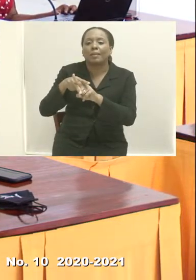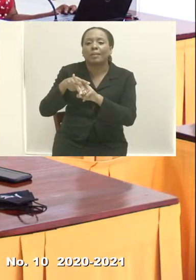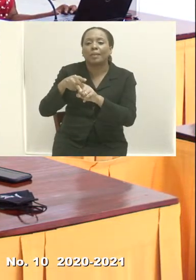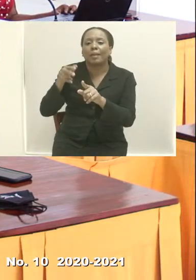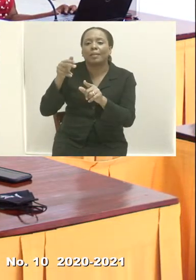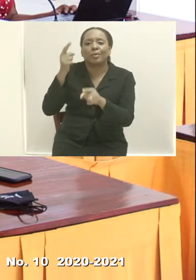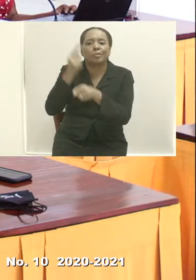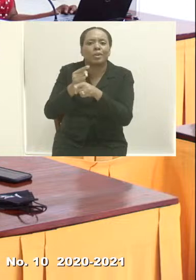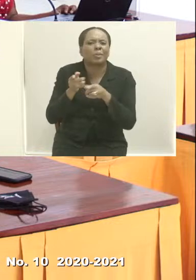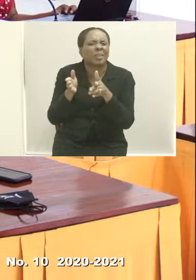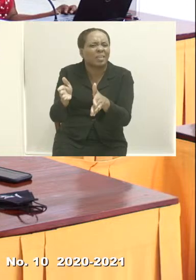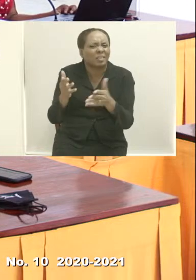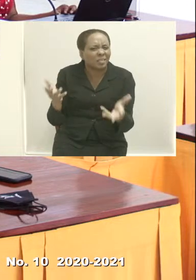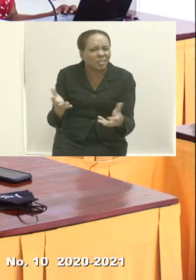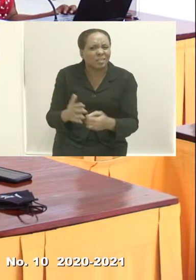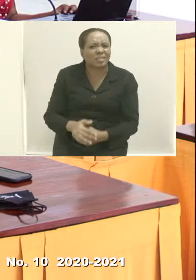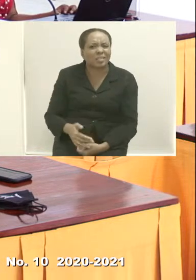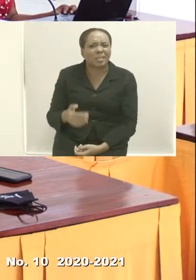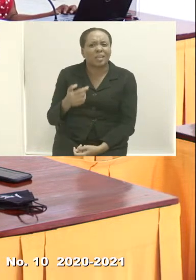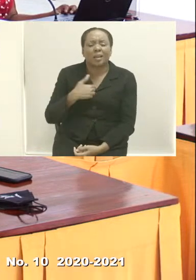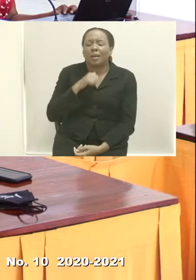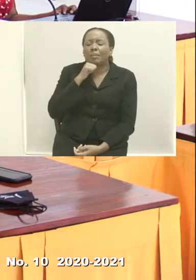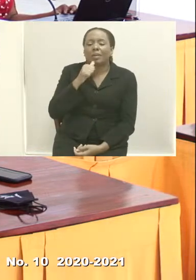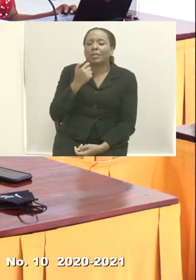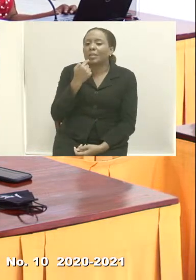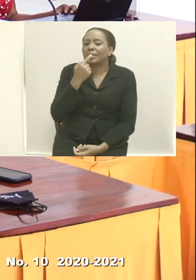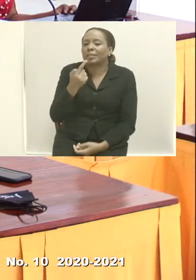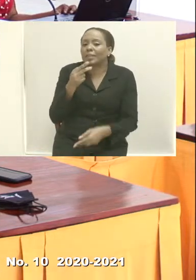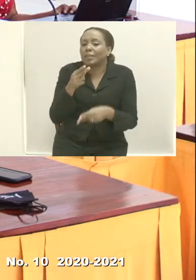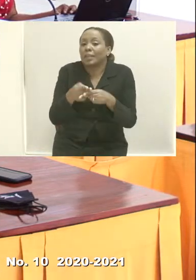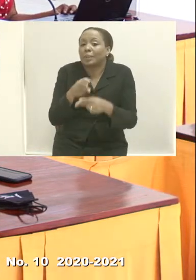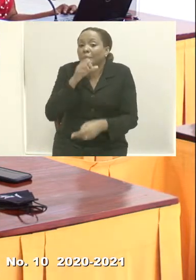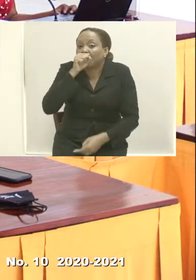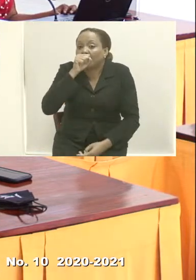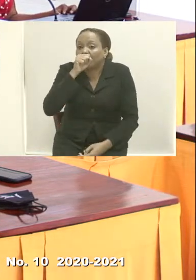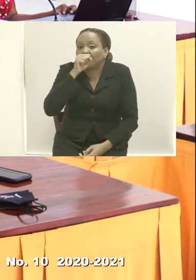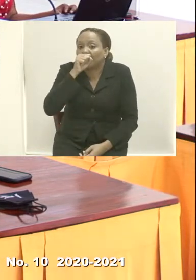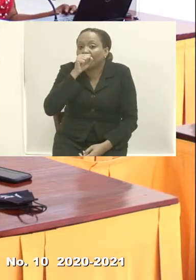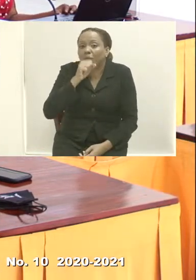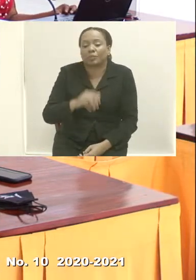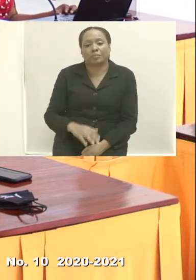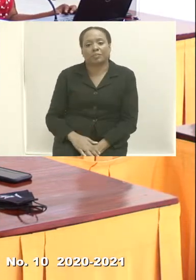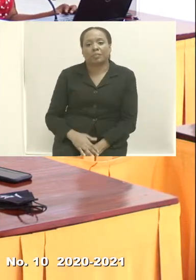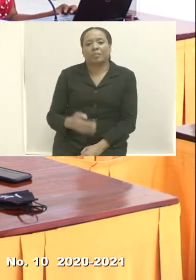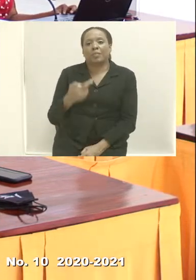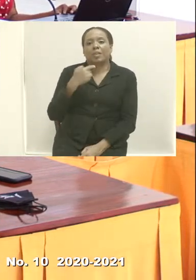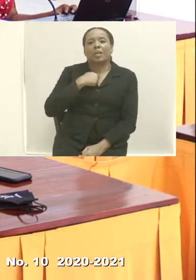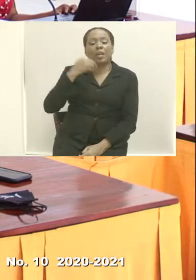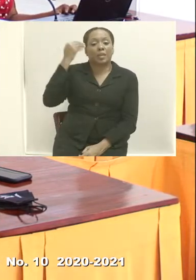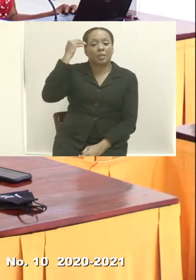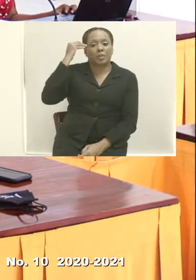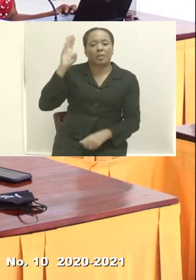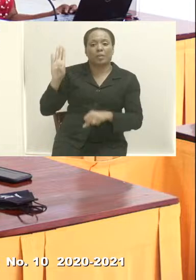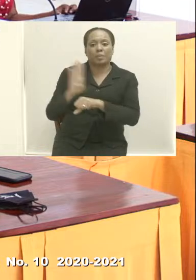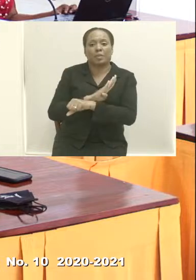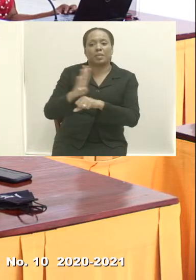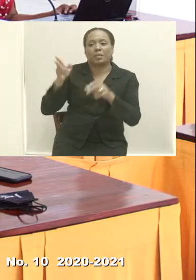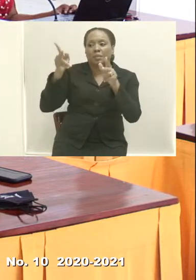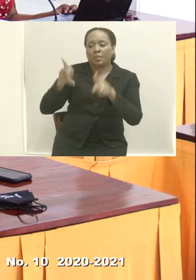and I won't call the person's name, a fairly sophisticated business person actually applied, but could not get his